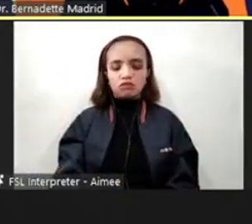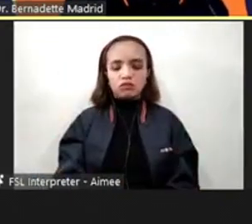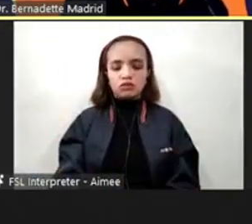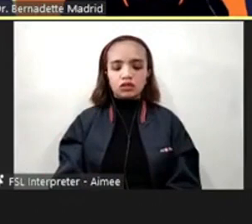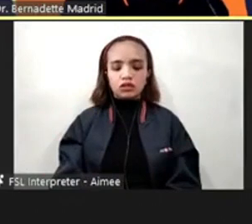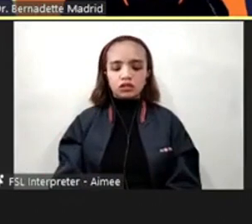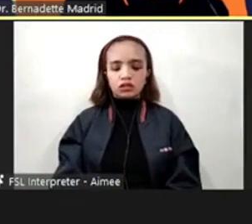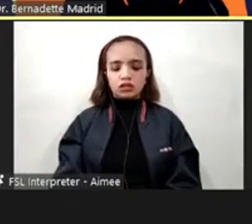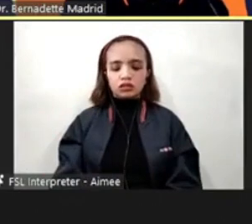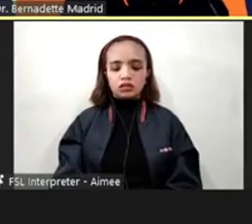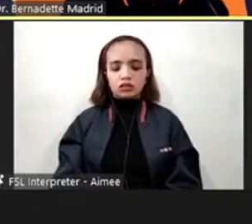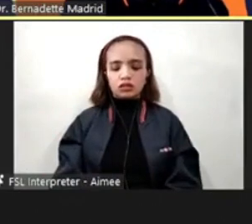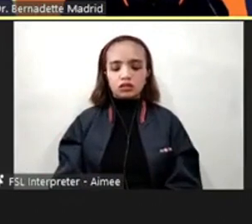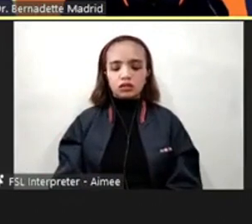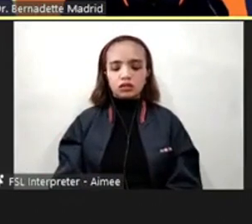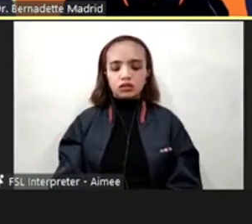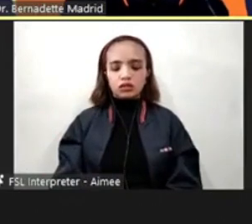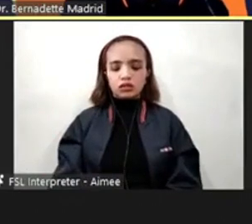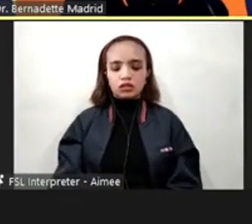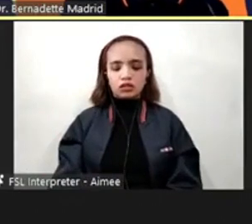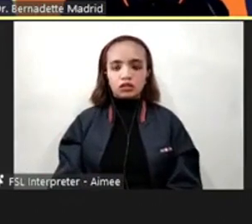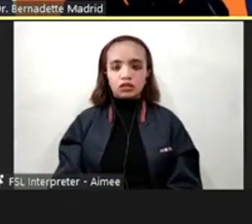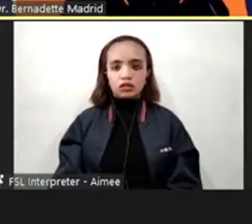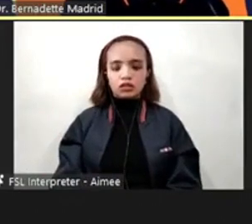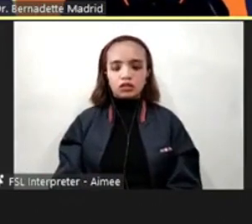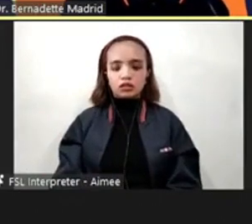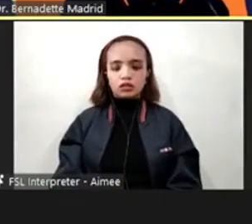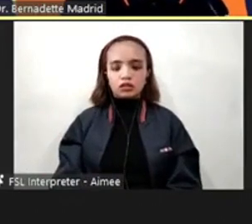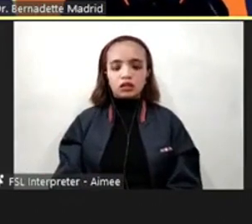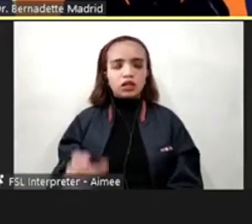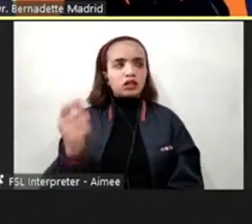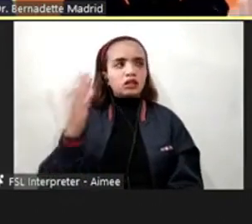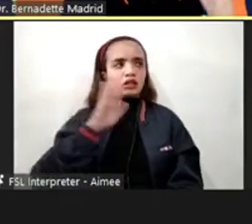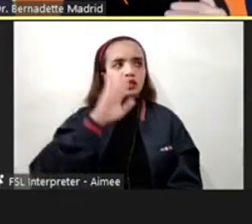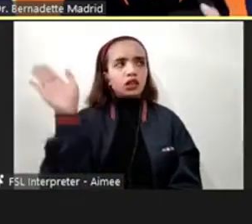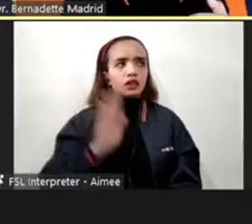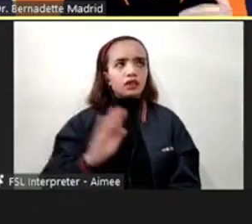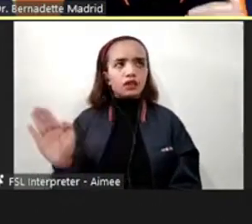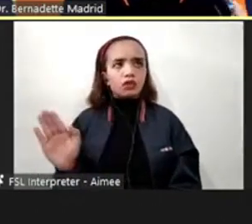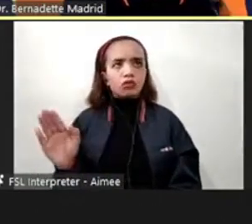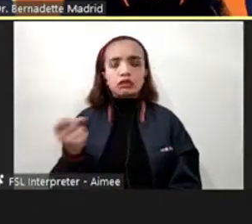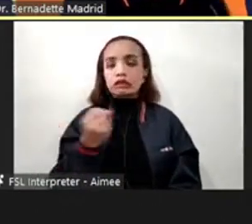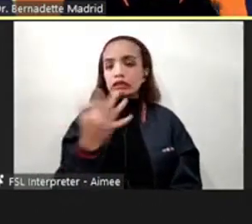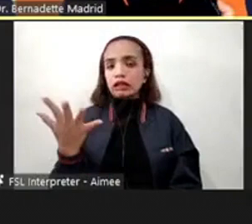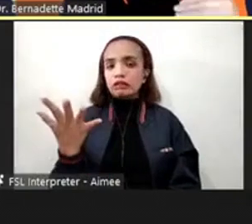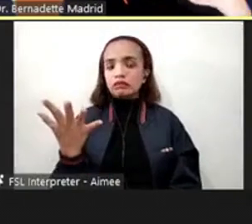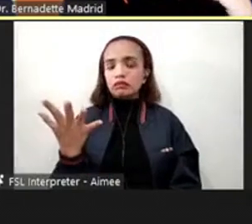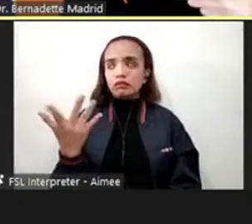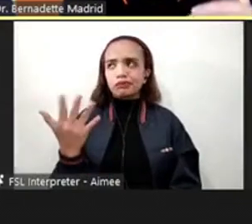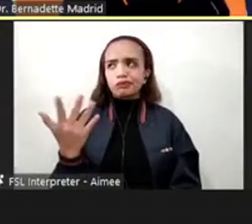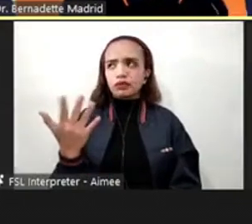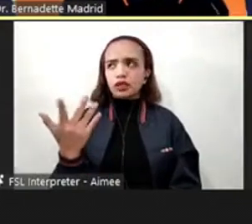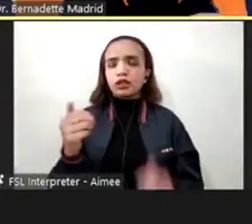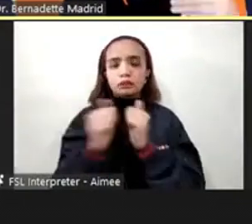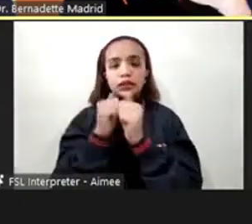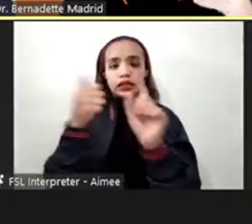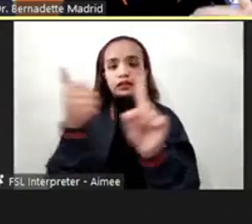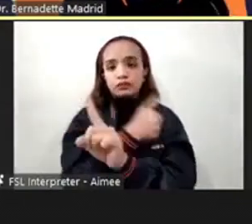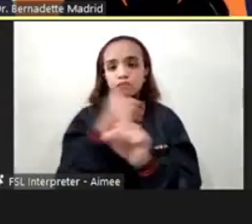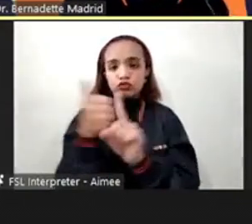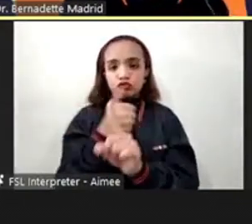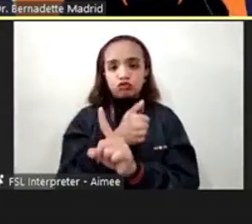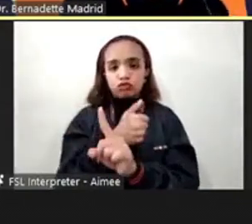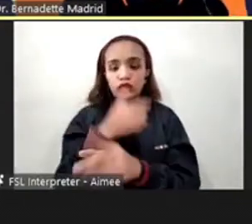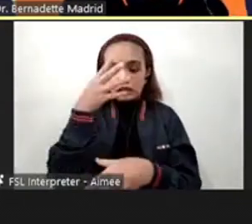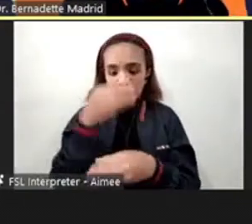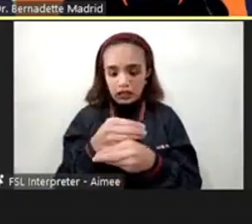this number of suicidal youth. That means abuse plus COVID, and all